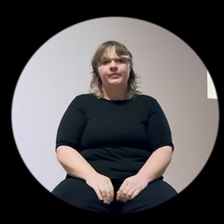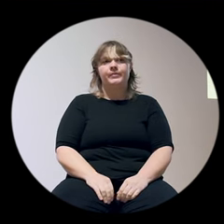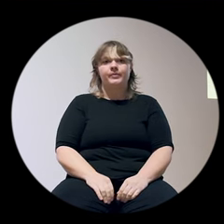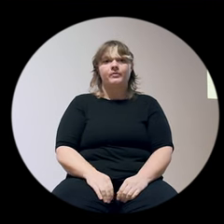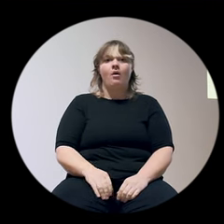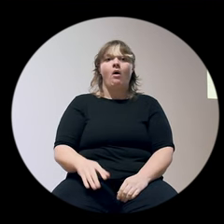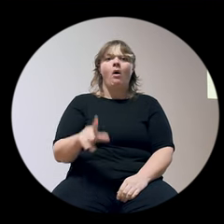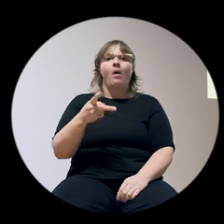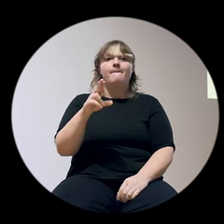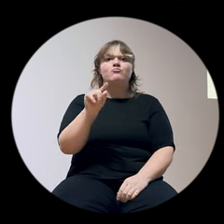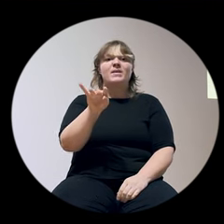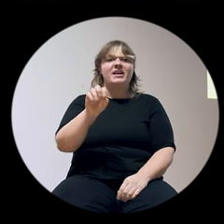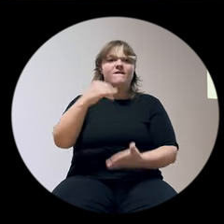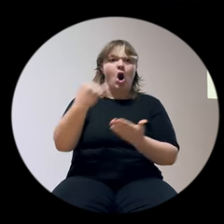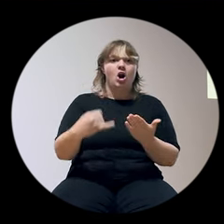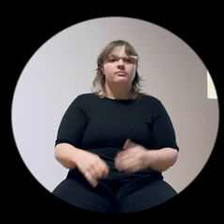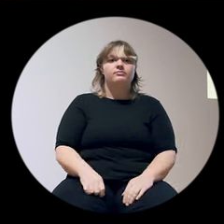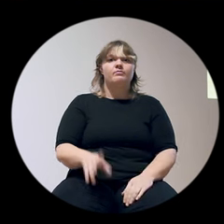primitive art, purchase,